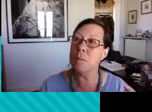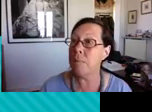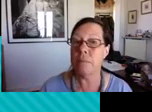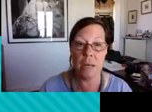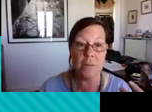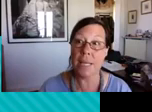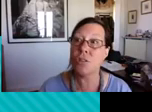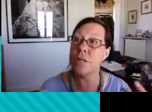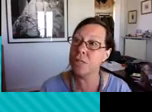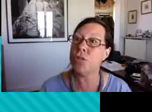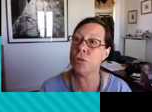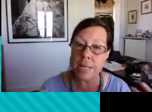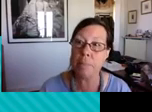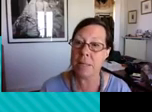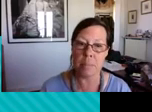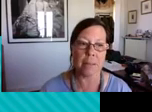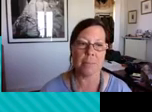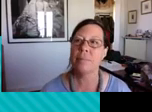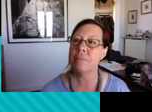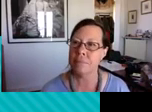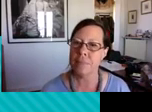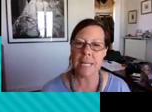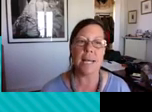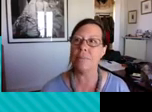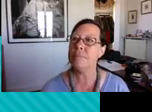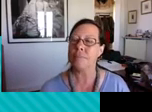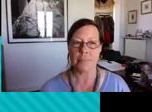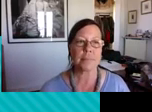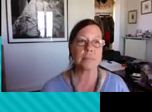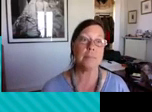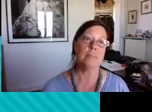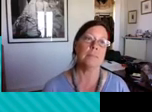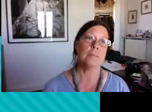to the bottom of an election issue in a pandemic. Next slide.